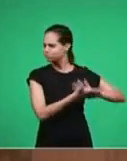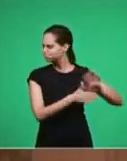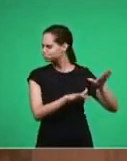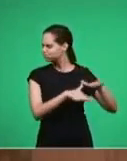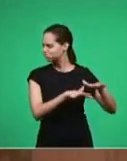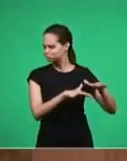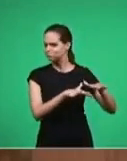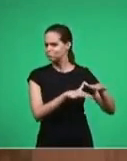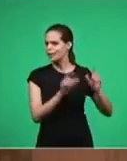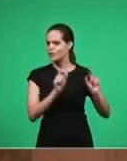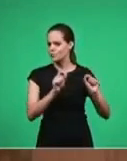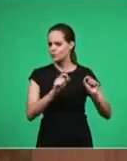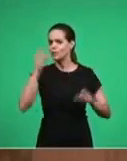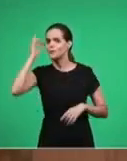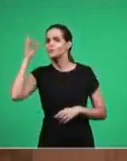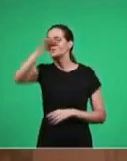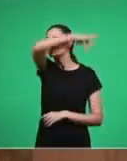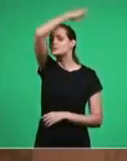allowed Isaiah